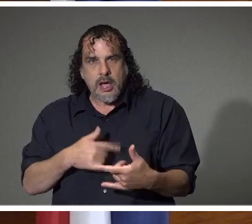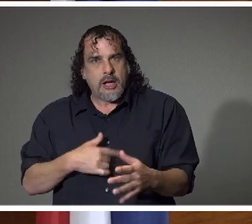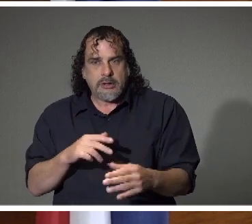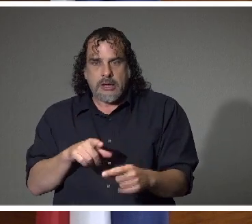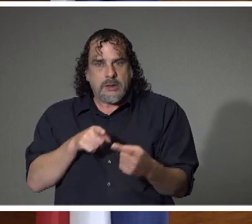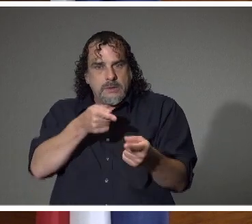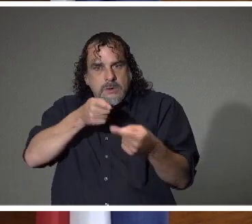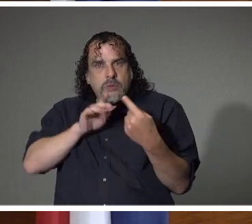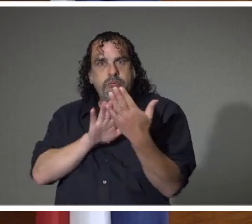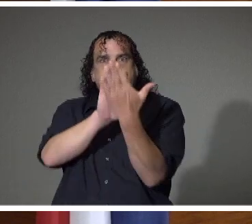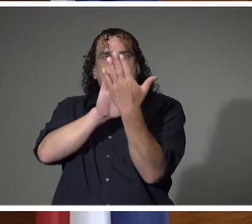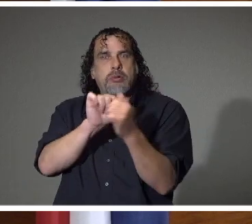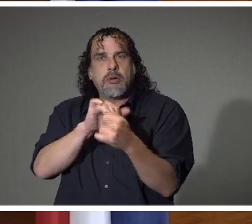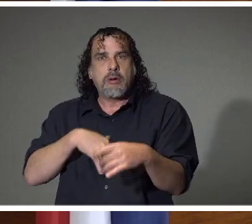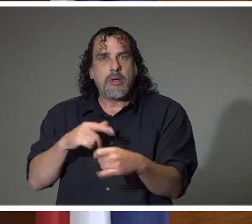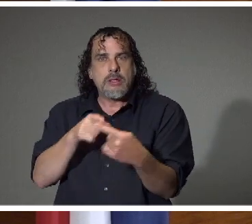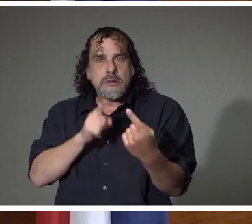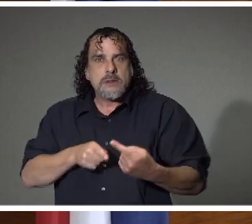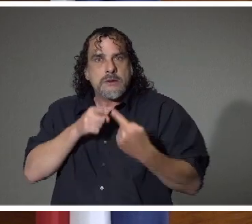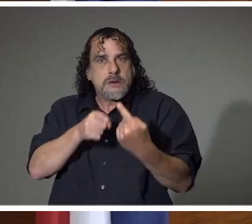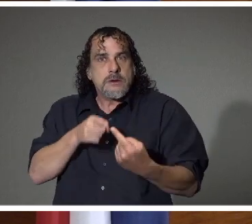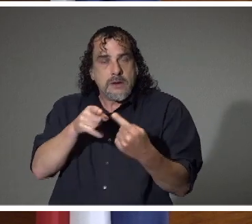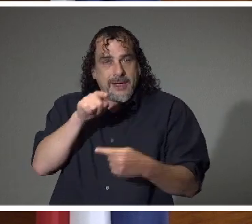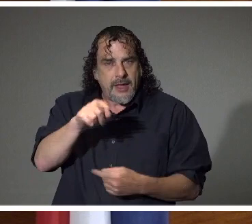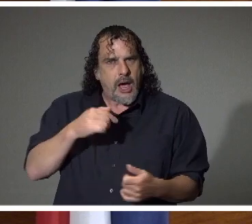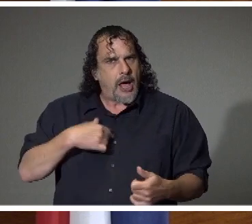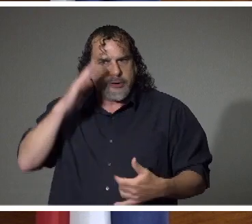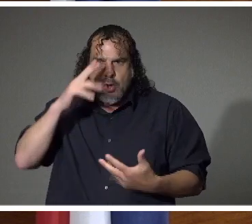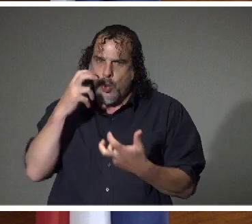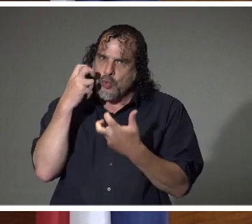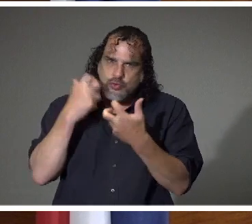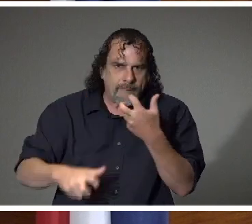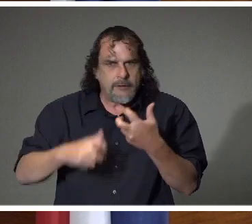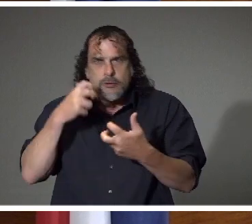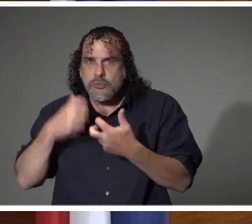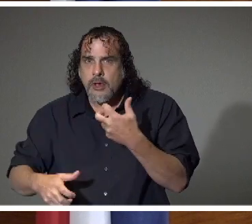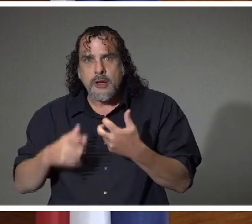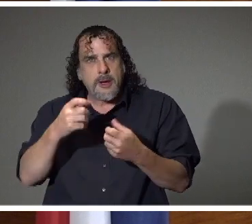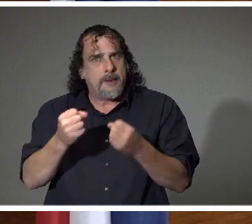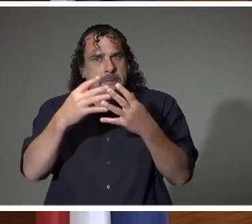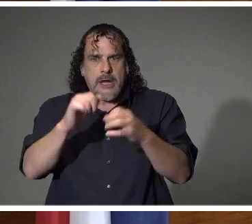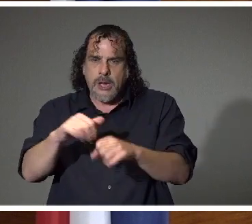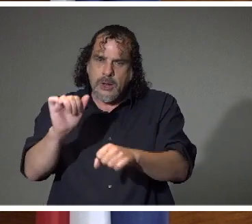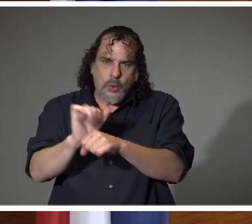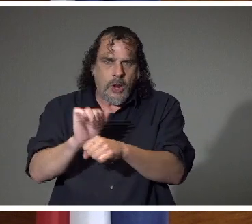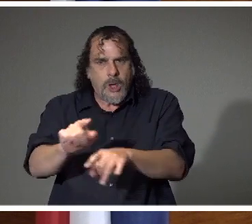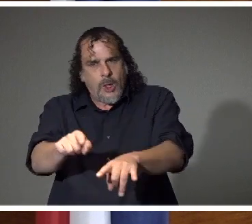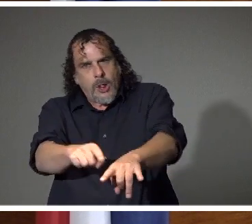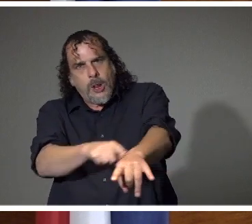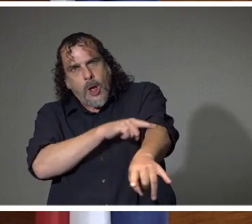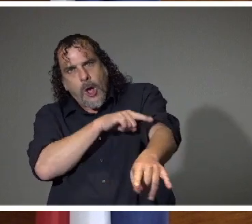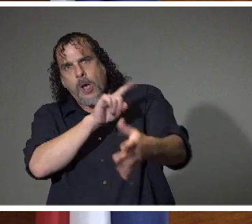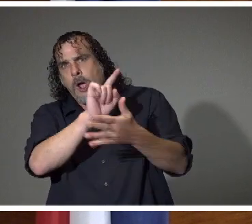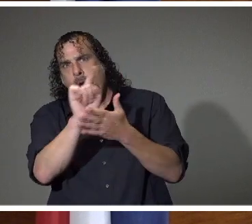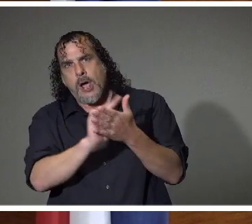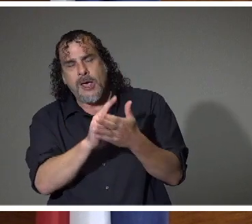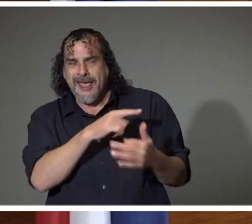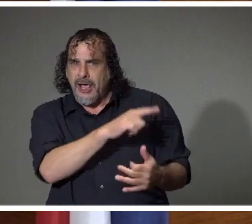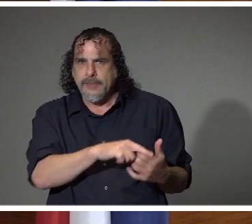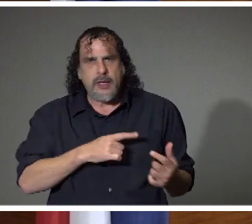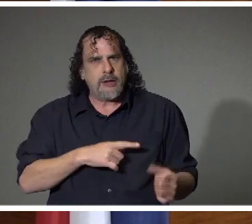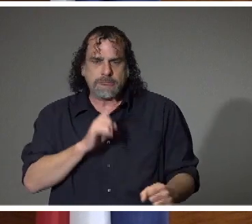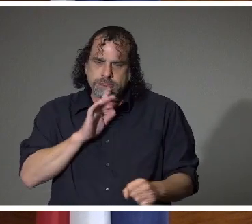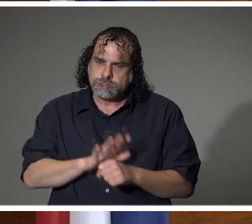particular battle. I know it has been tough. I have heard from many of you that are working long hours and are absolutely dedicated